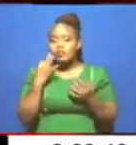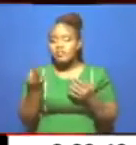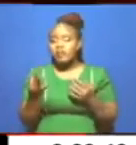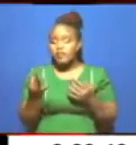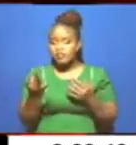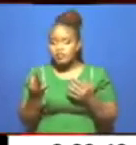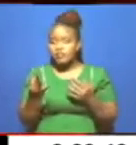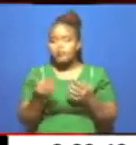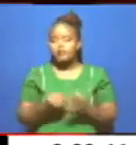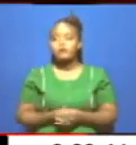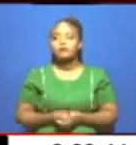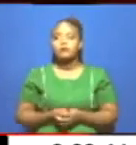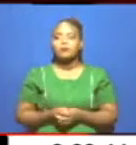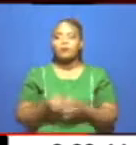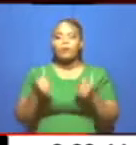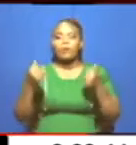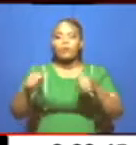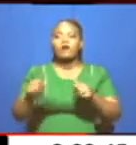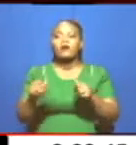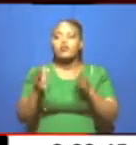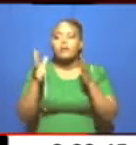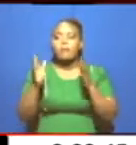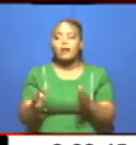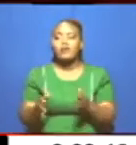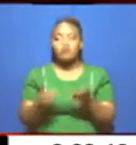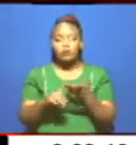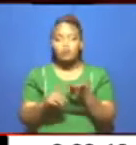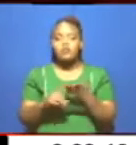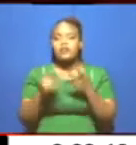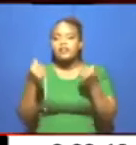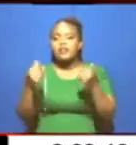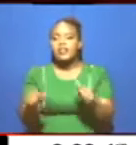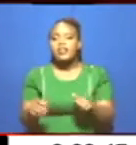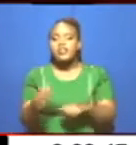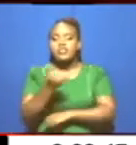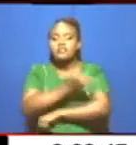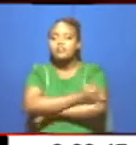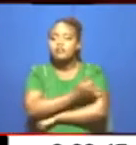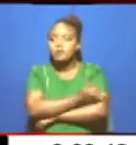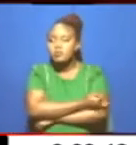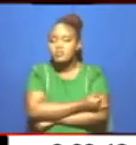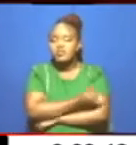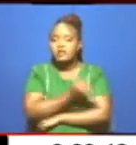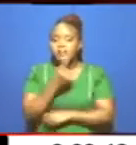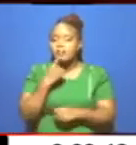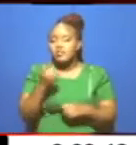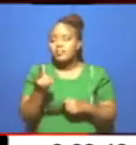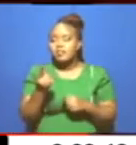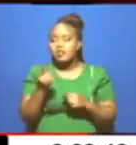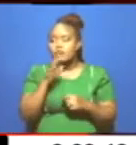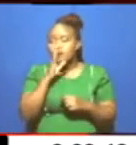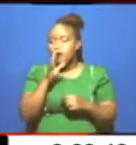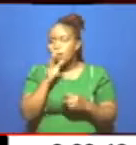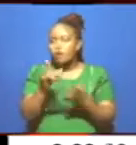Any person, any institution, any entity claiming that the debt of the country is